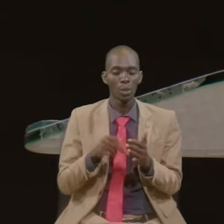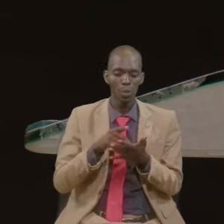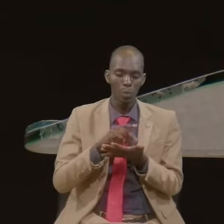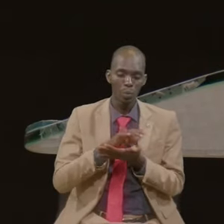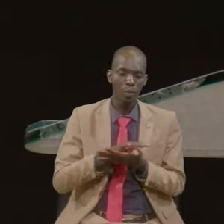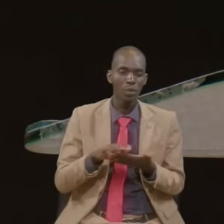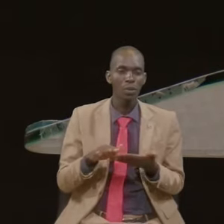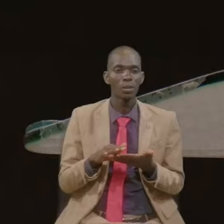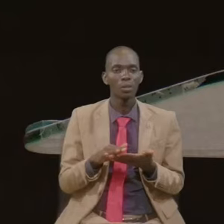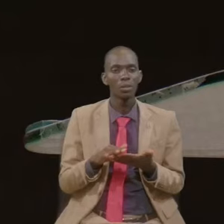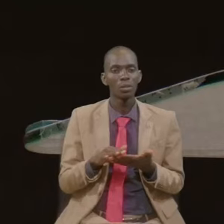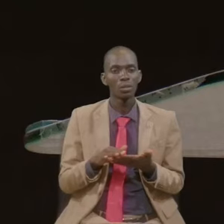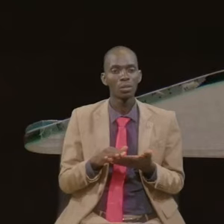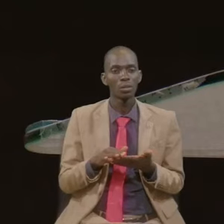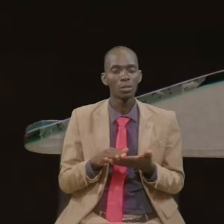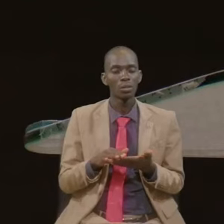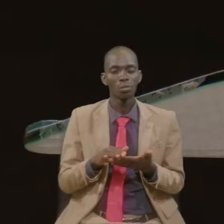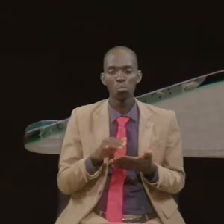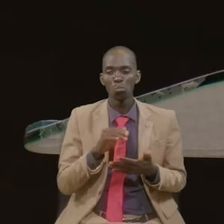purity,